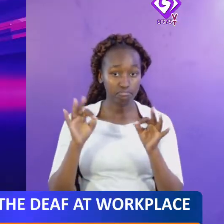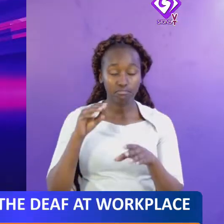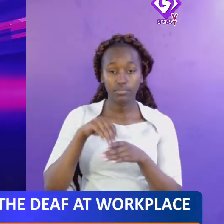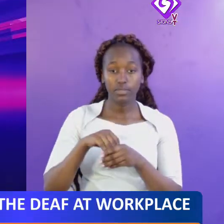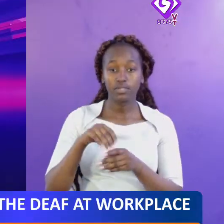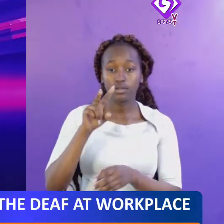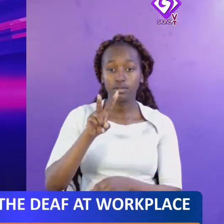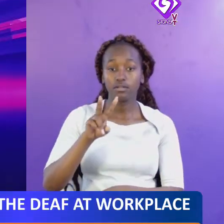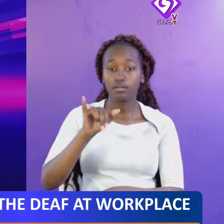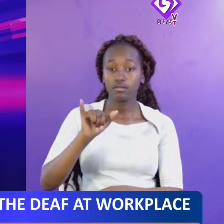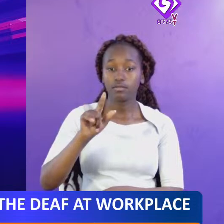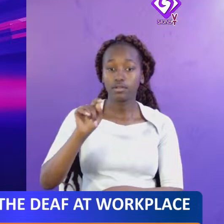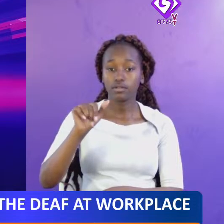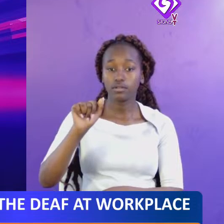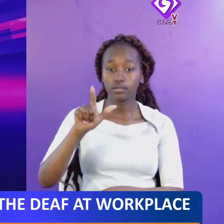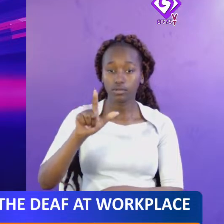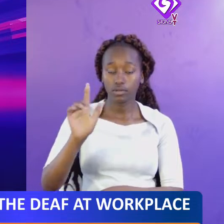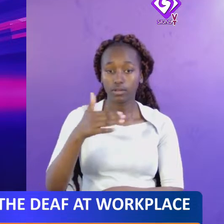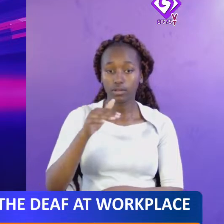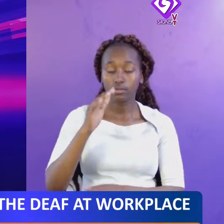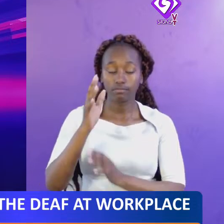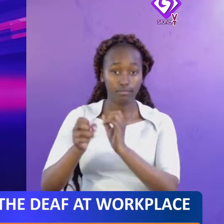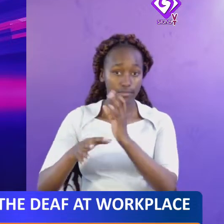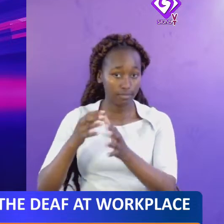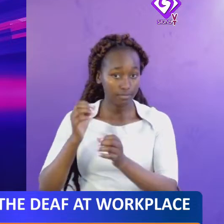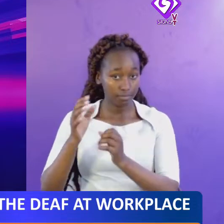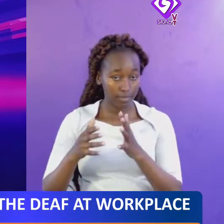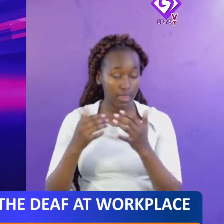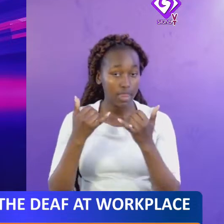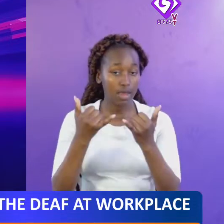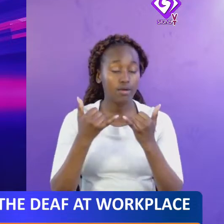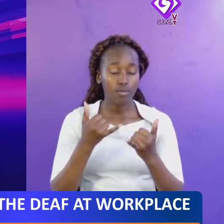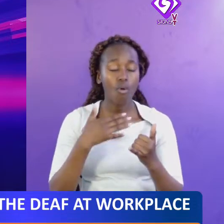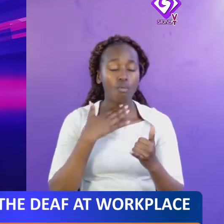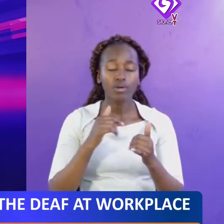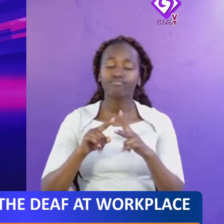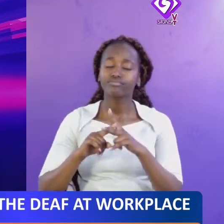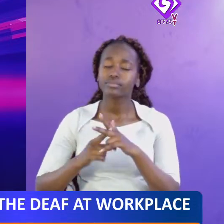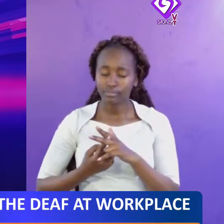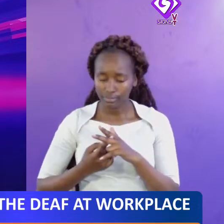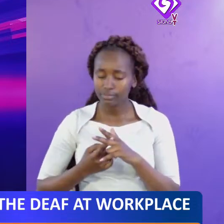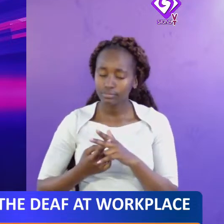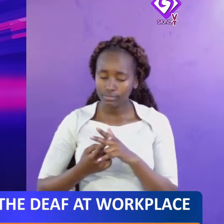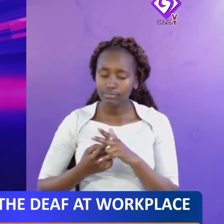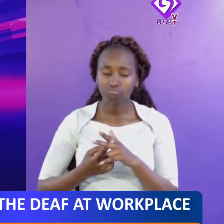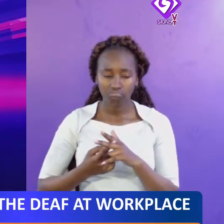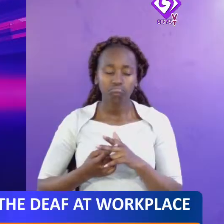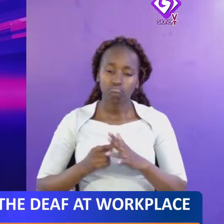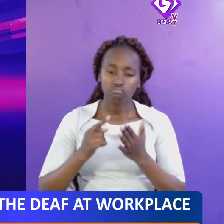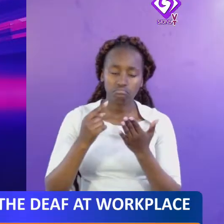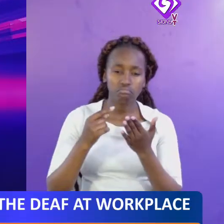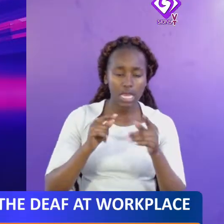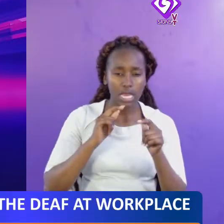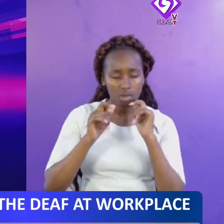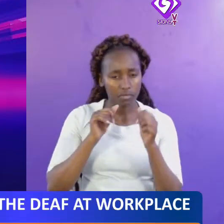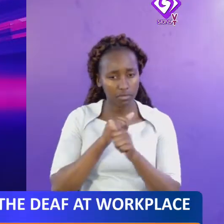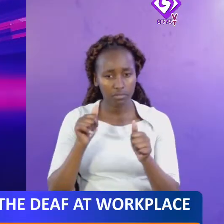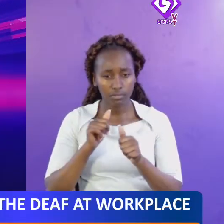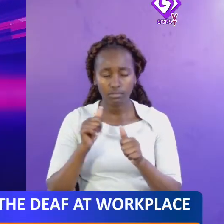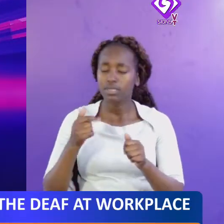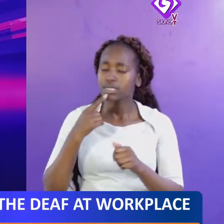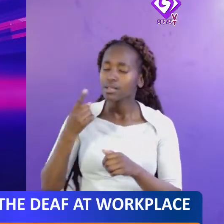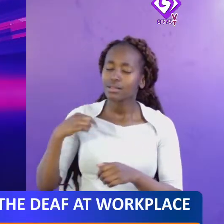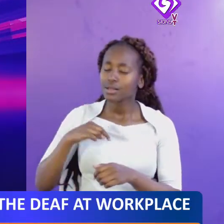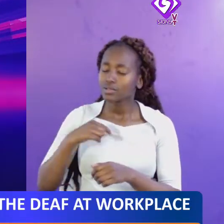Signs. Let us begin at the point of why is it important that you